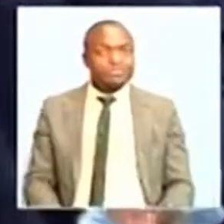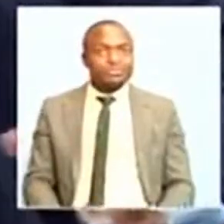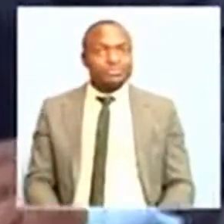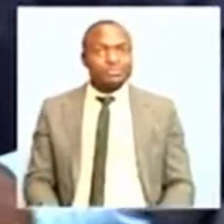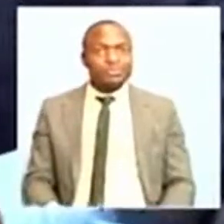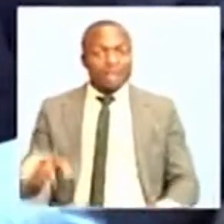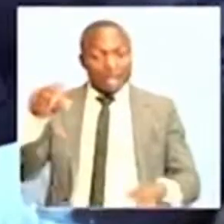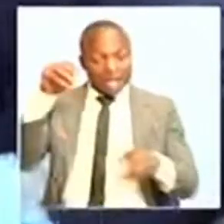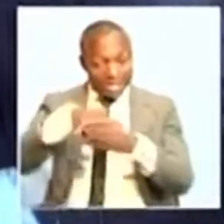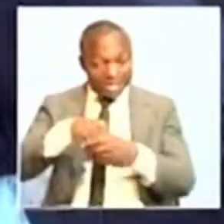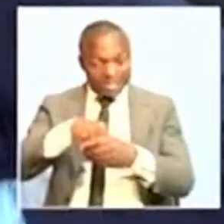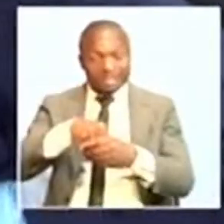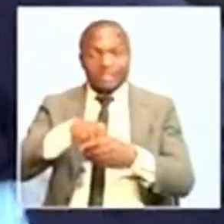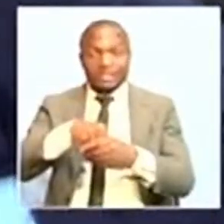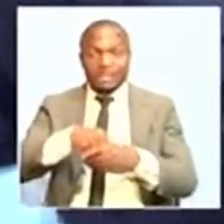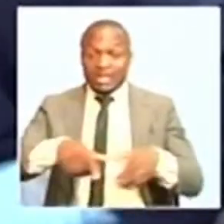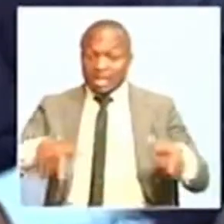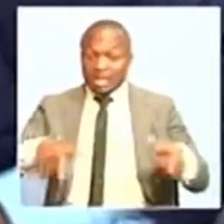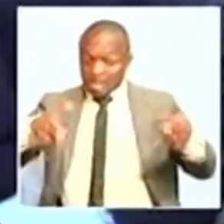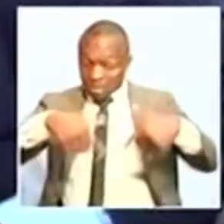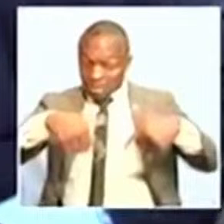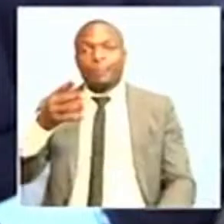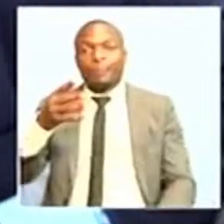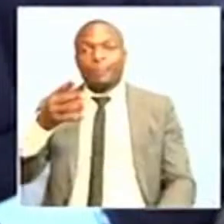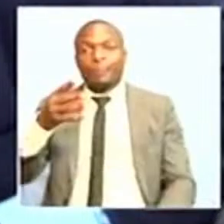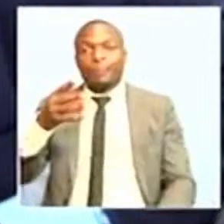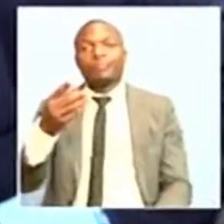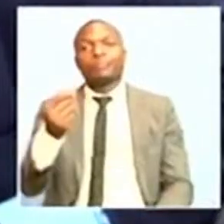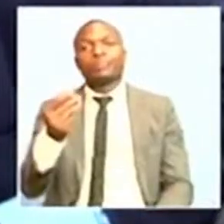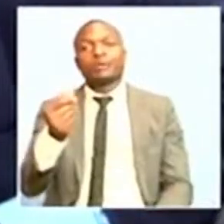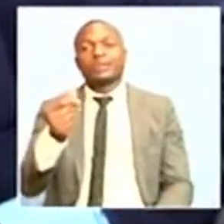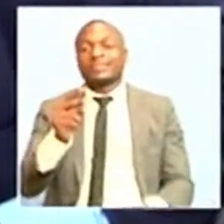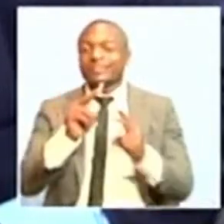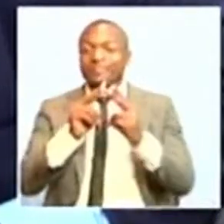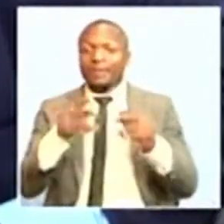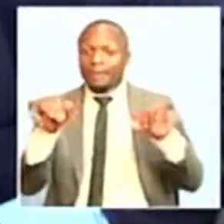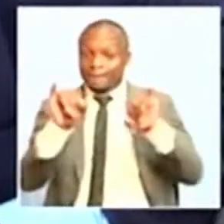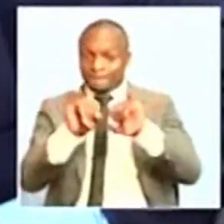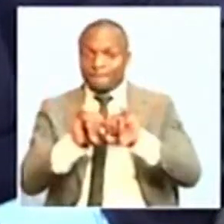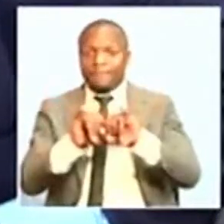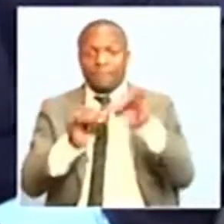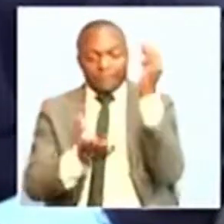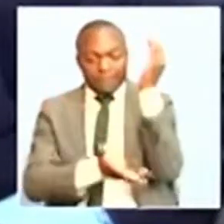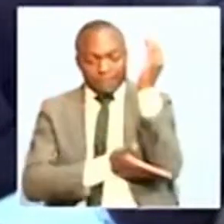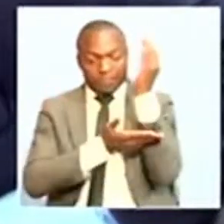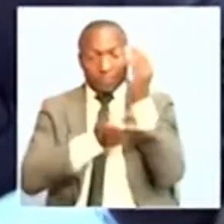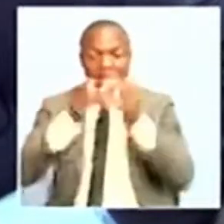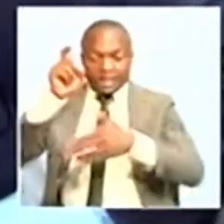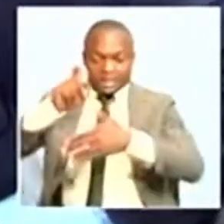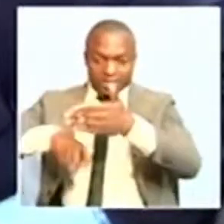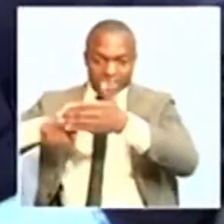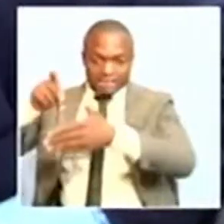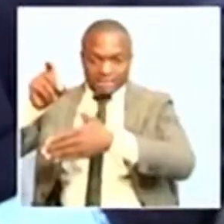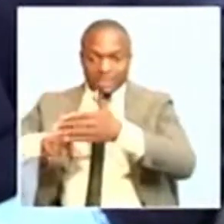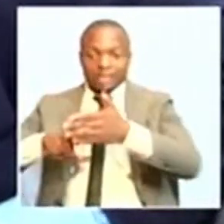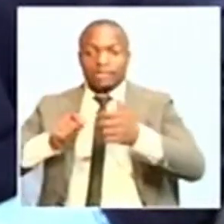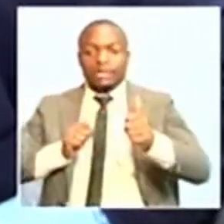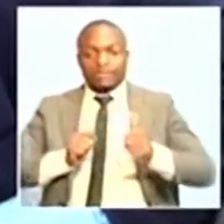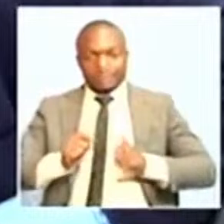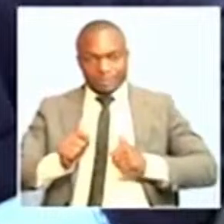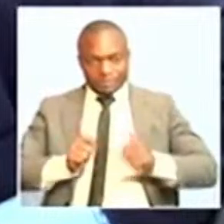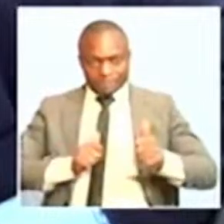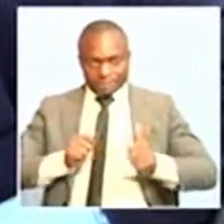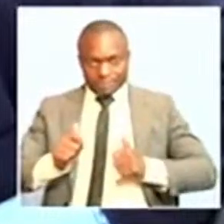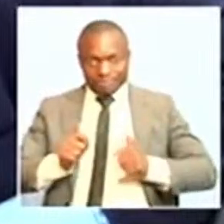in-house local resources. It's very important that we enhance the tax administration,